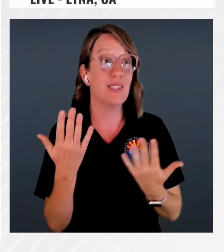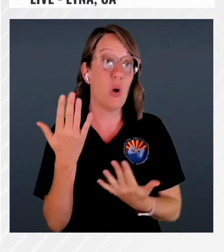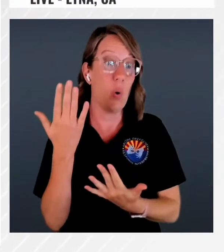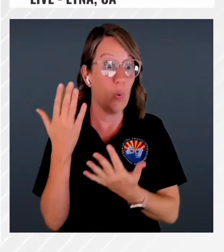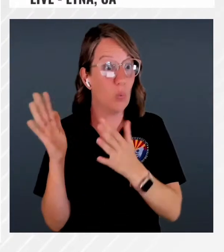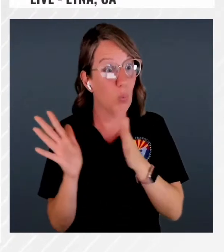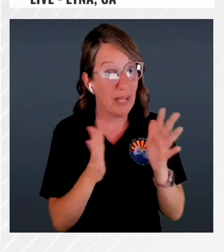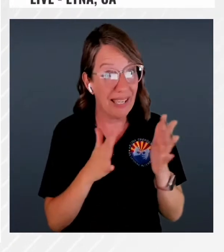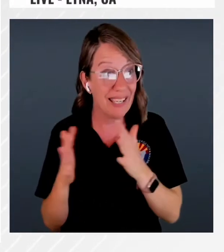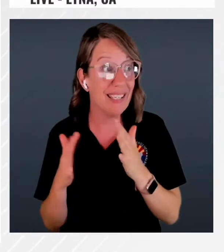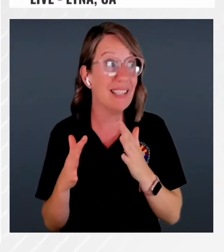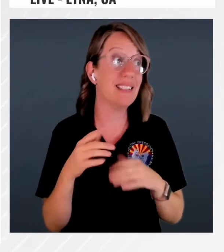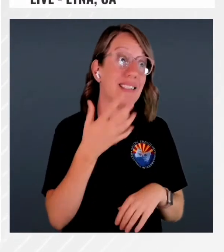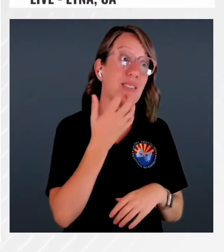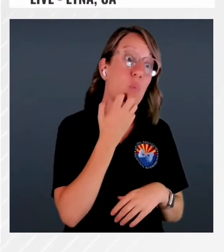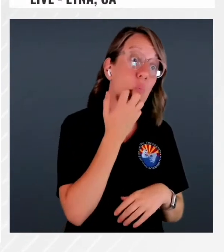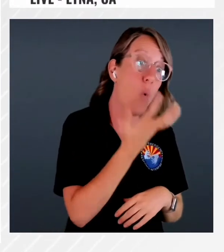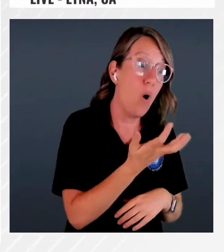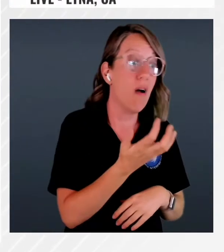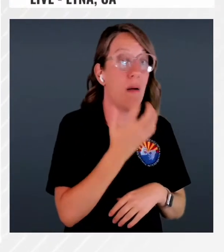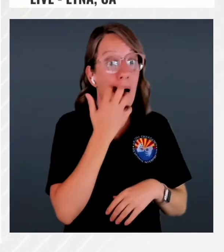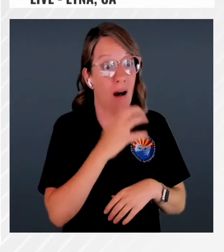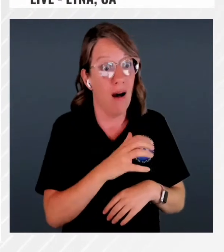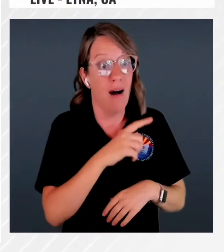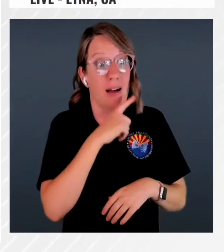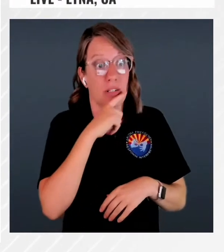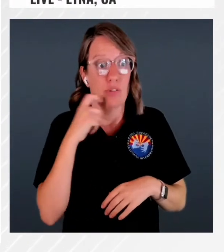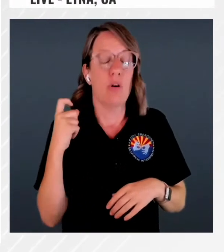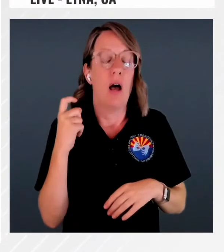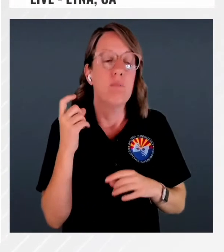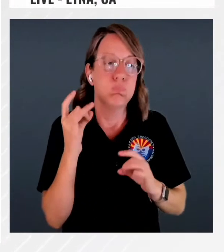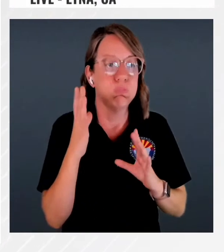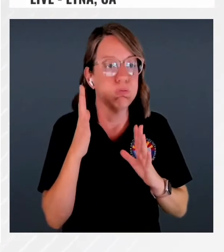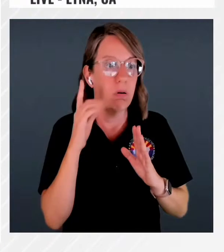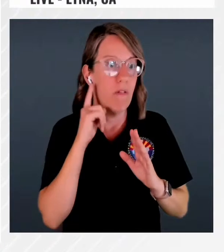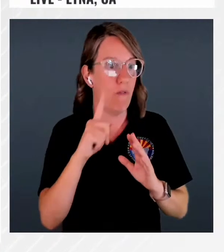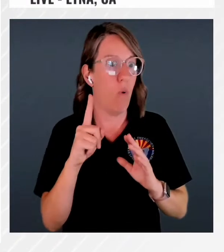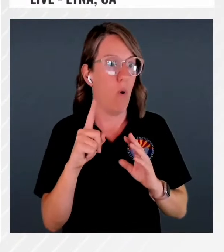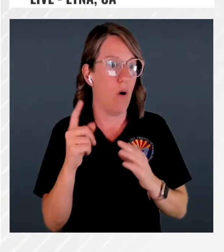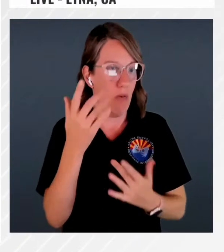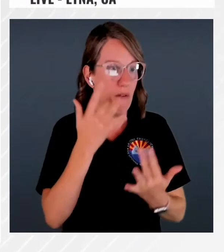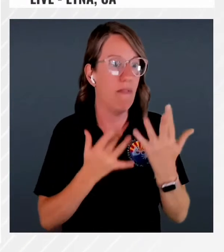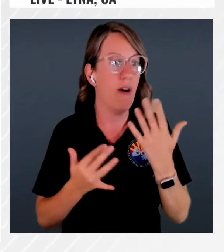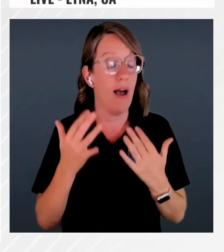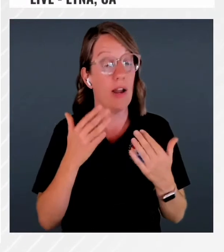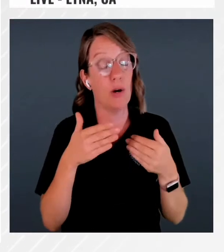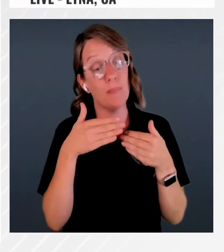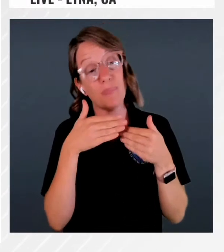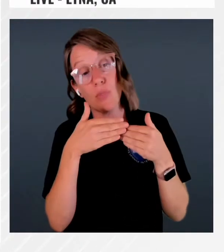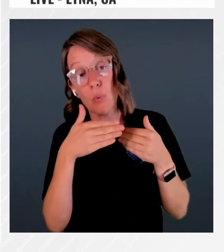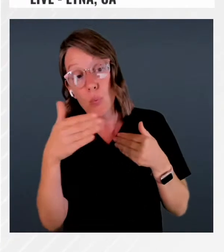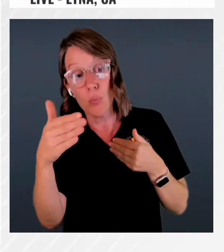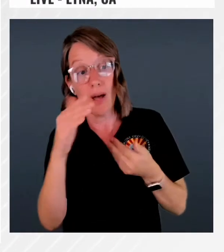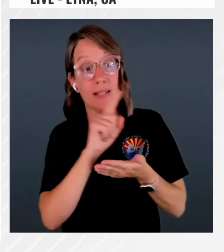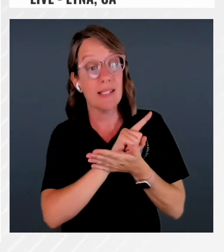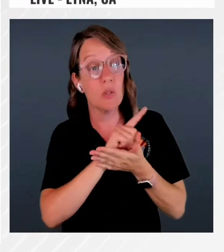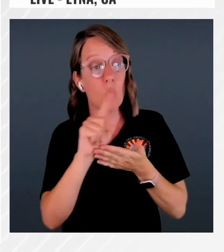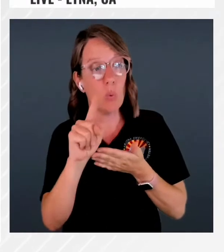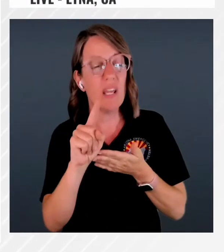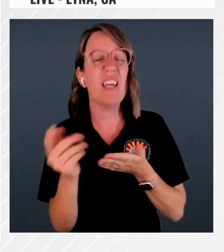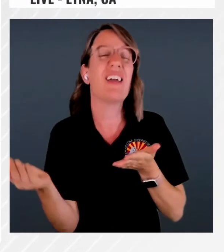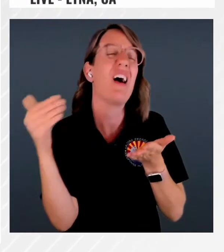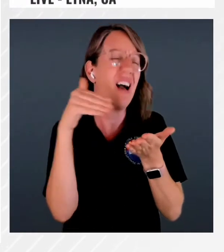dry conditions we're going to be seeing. And then as we head through the rest of the week, we're going to kind of fall back into that warm to hot